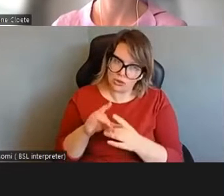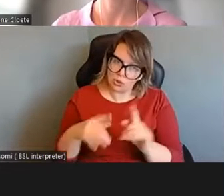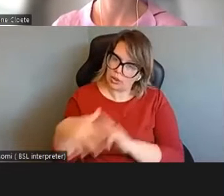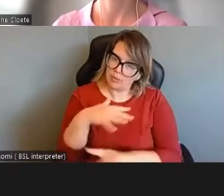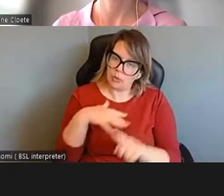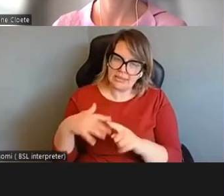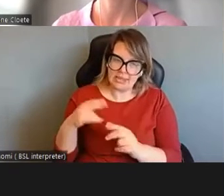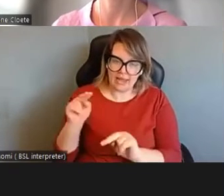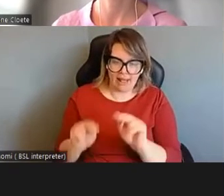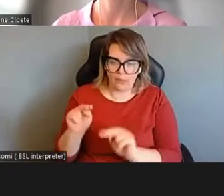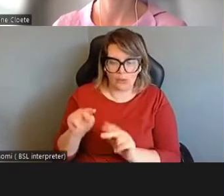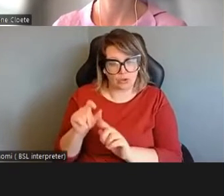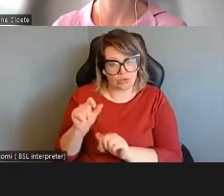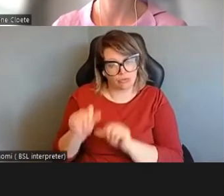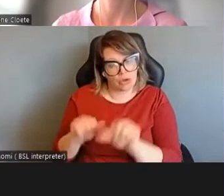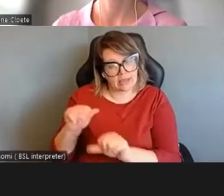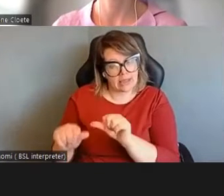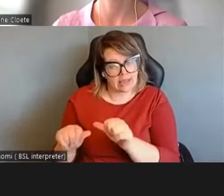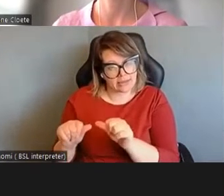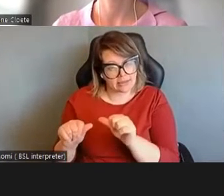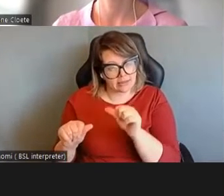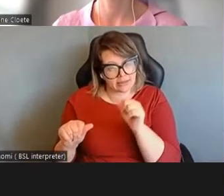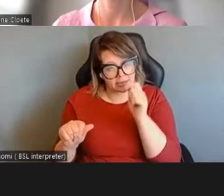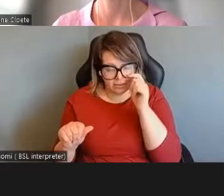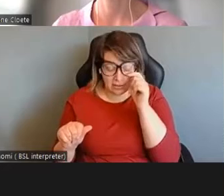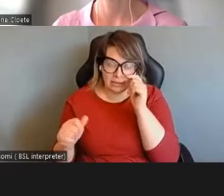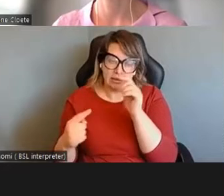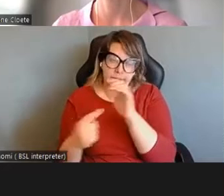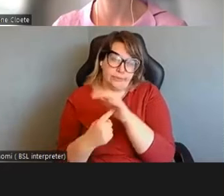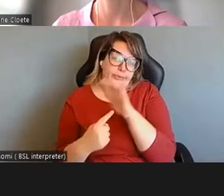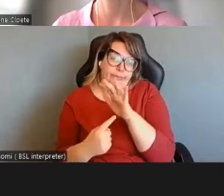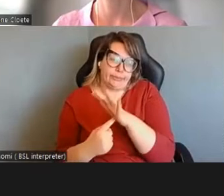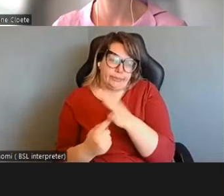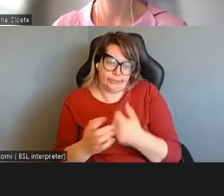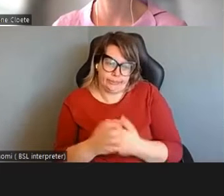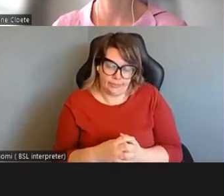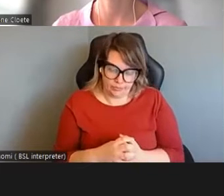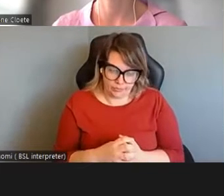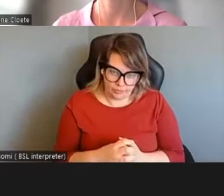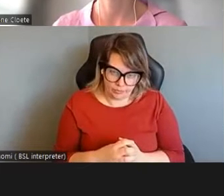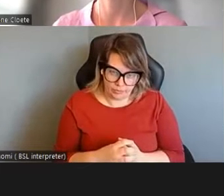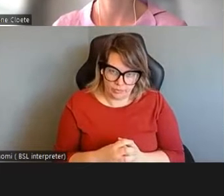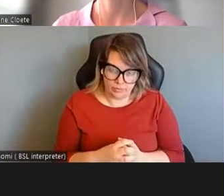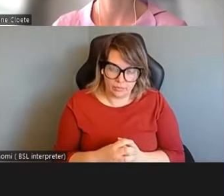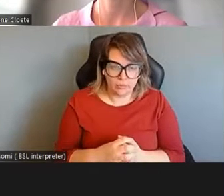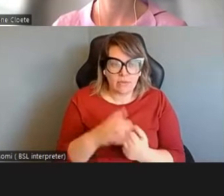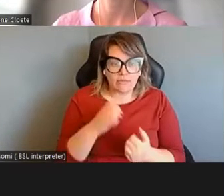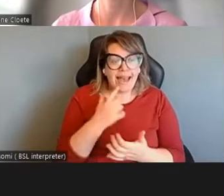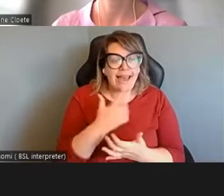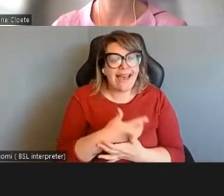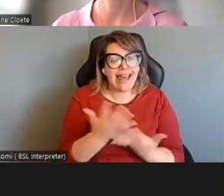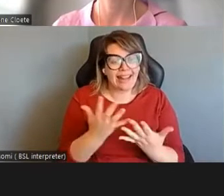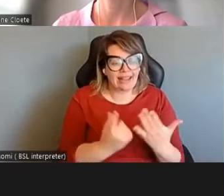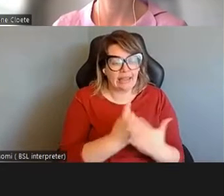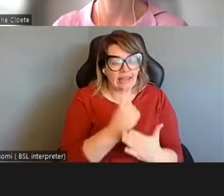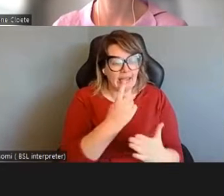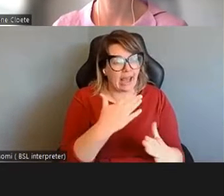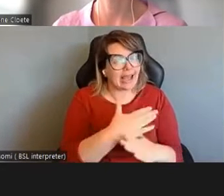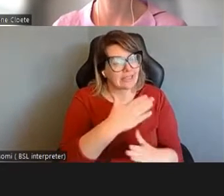That every after major monitoring and evaluation